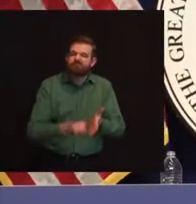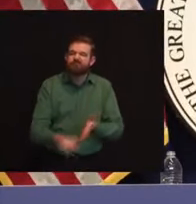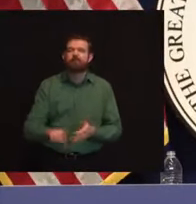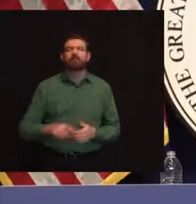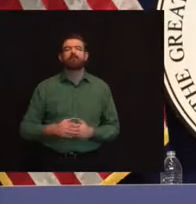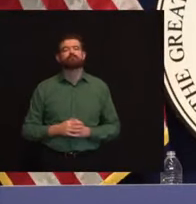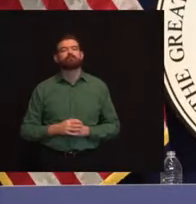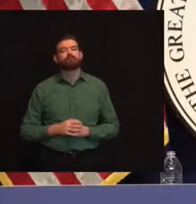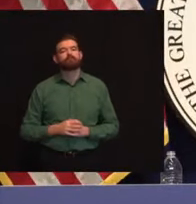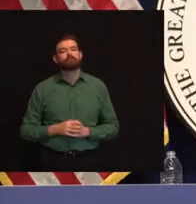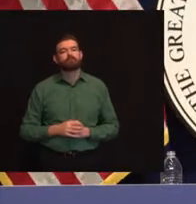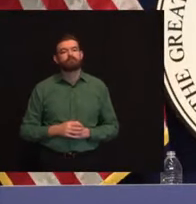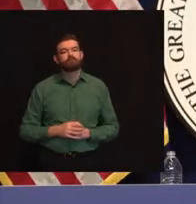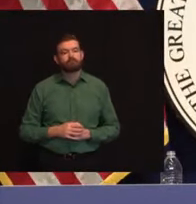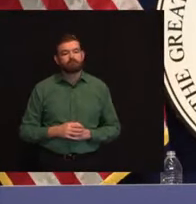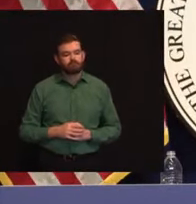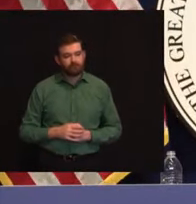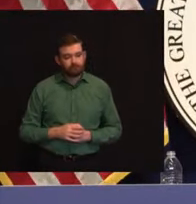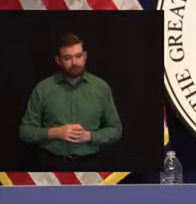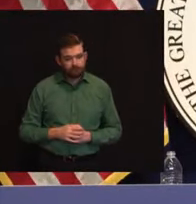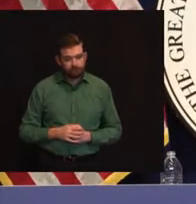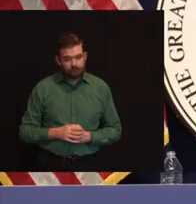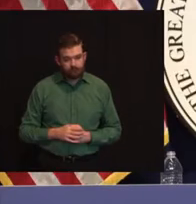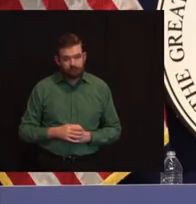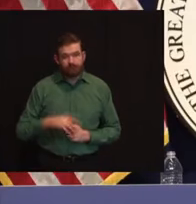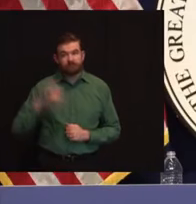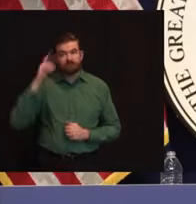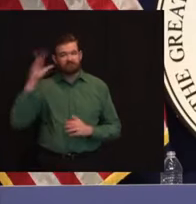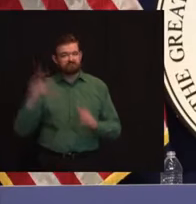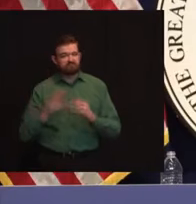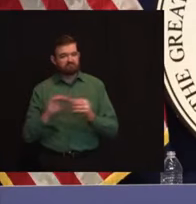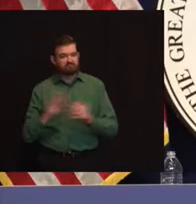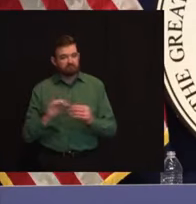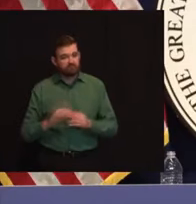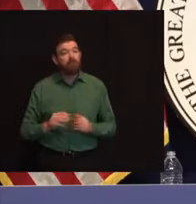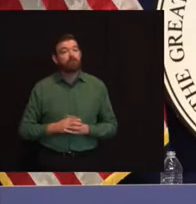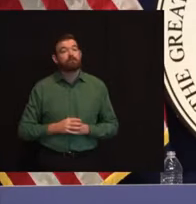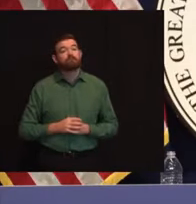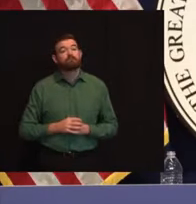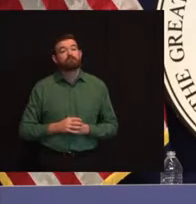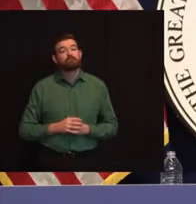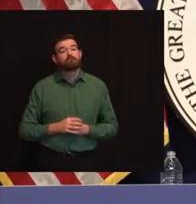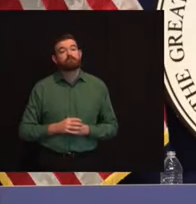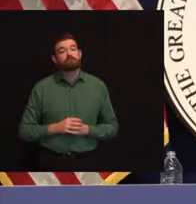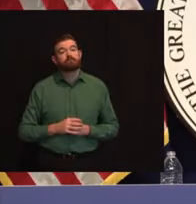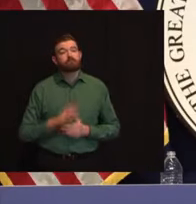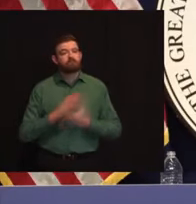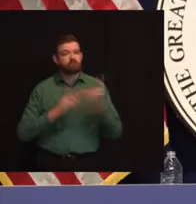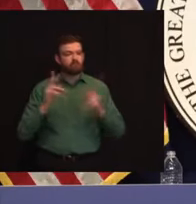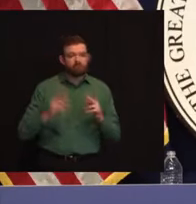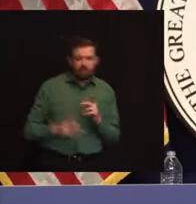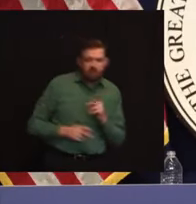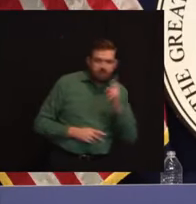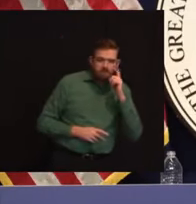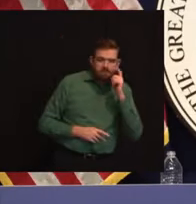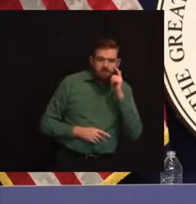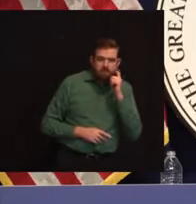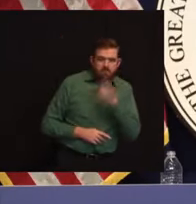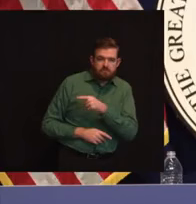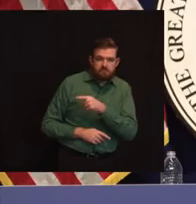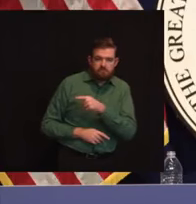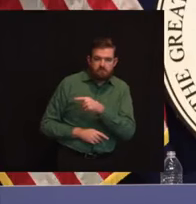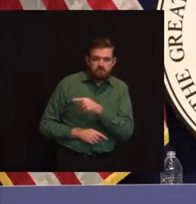who wonder whether or not we're creating a scenario which is more or less dire than it needs